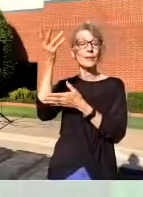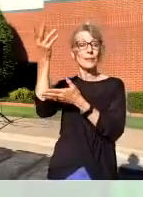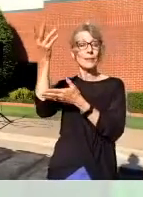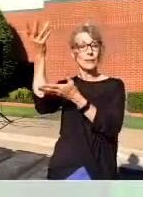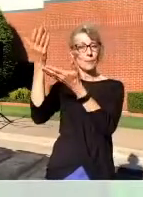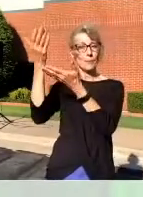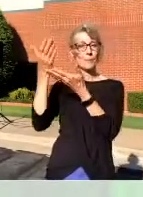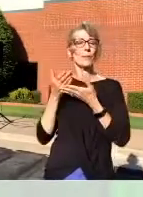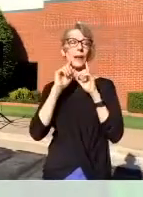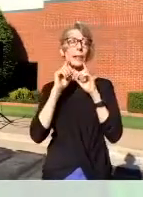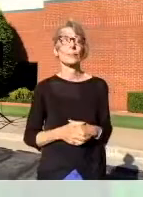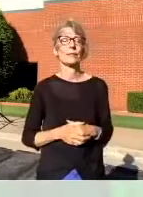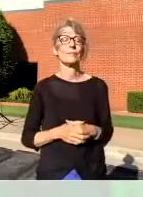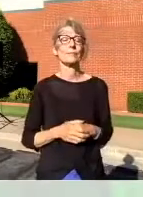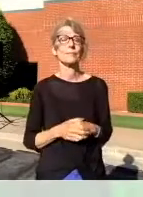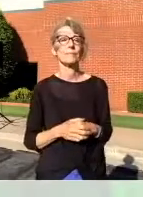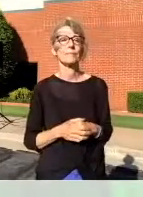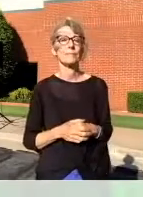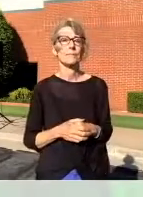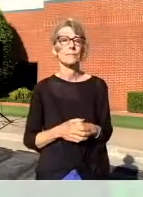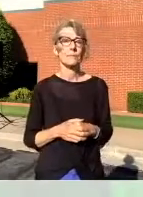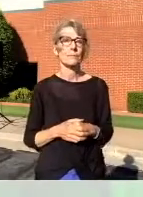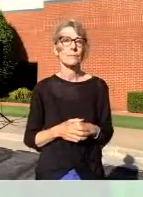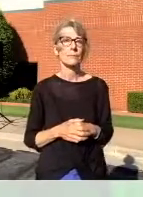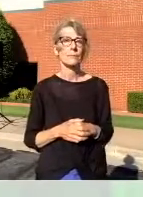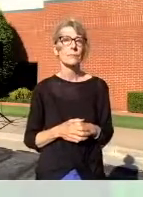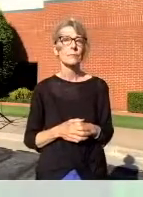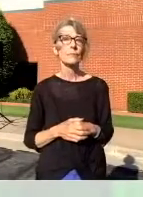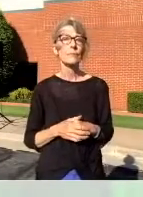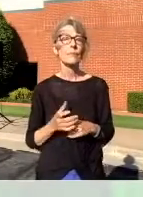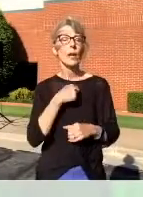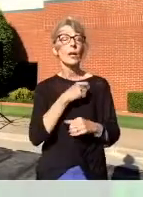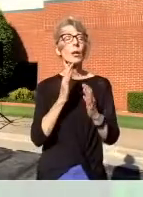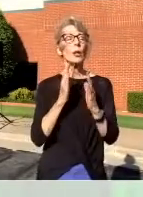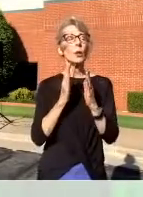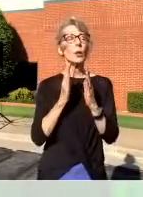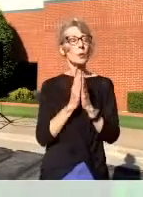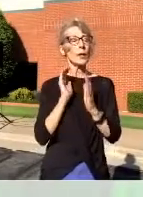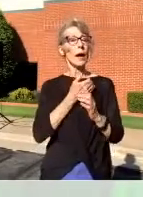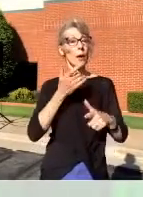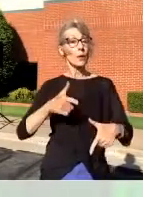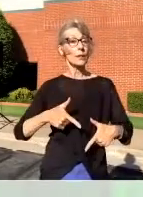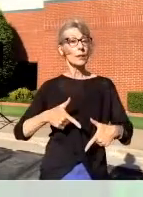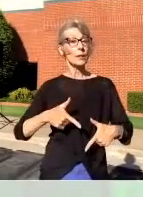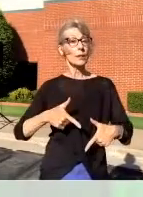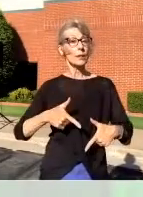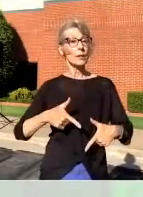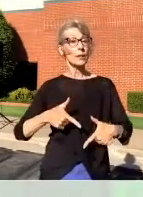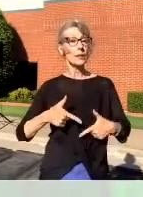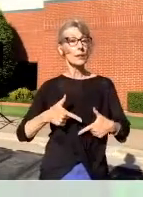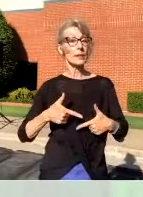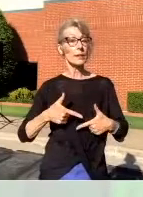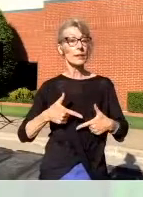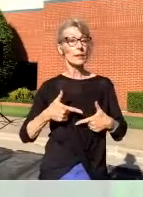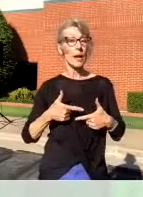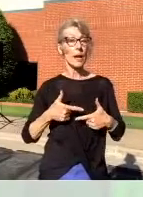Father, I pray that we will live radical lives. I pray, Father, that our love will be